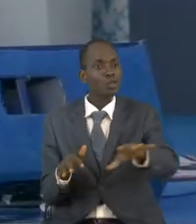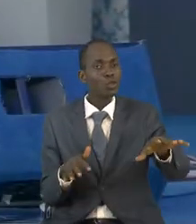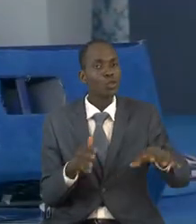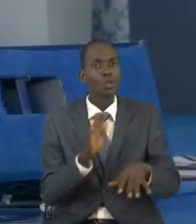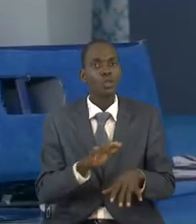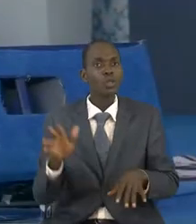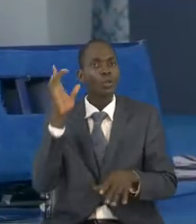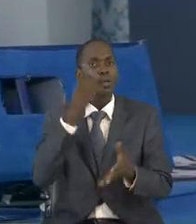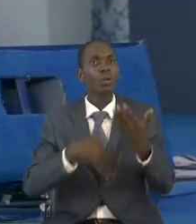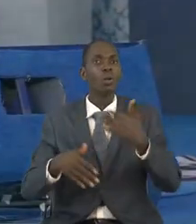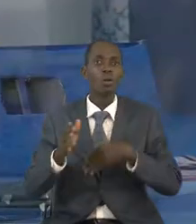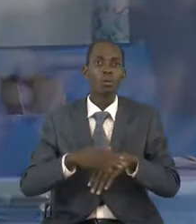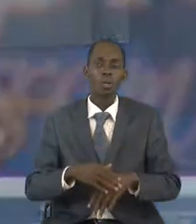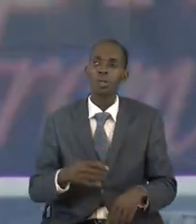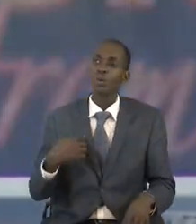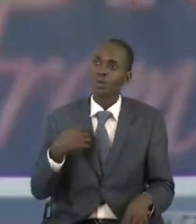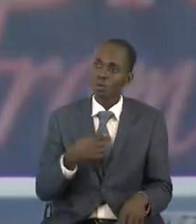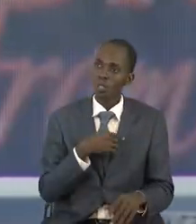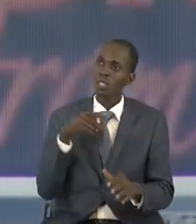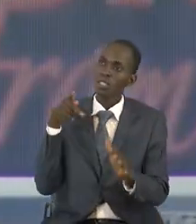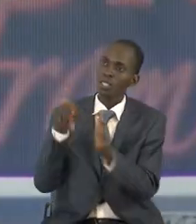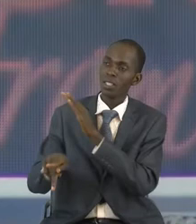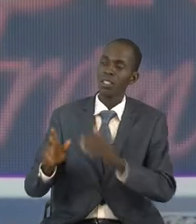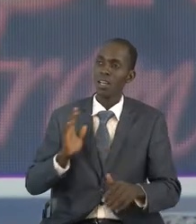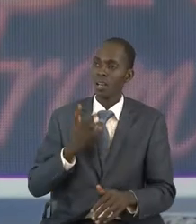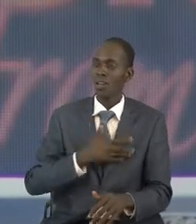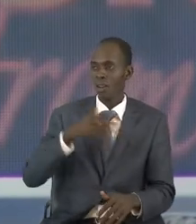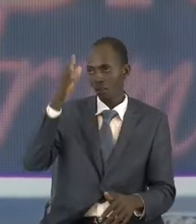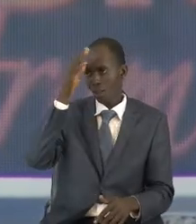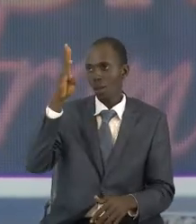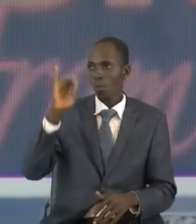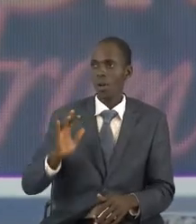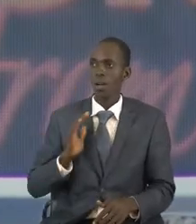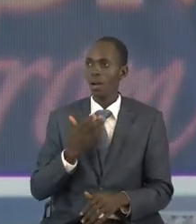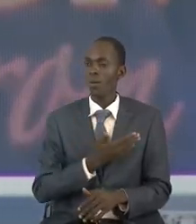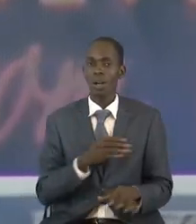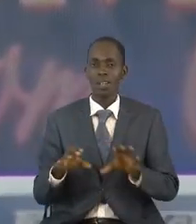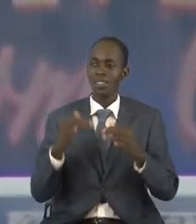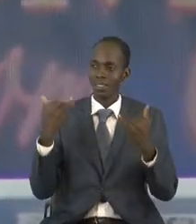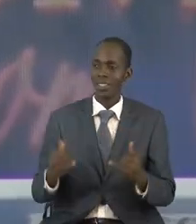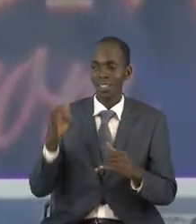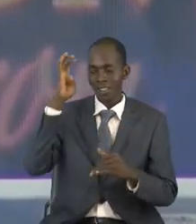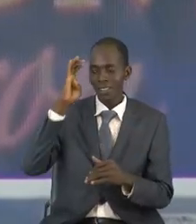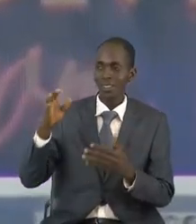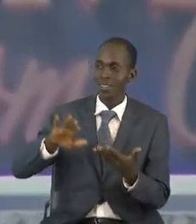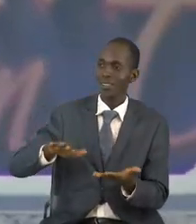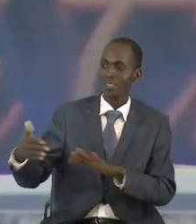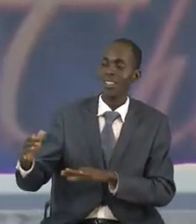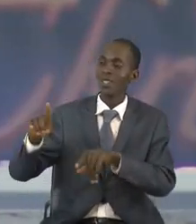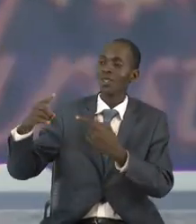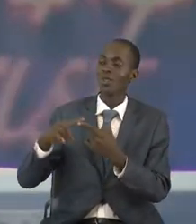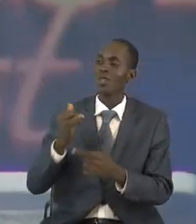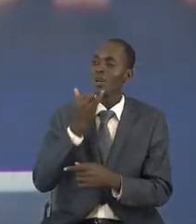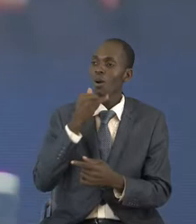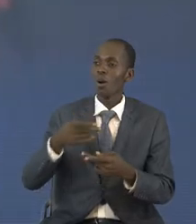and said, we killed our father by our action. And now he's gone. And then if I go to the wrong place, and then they